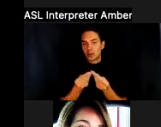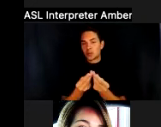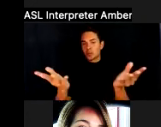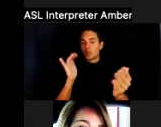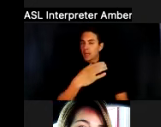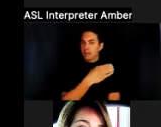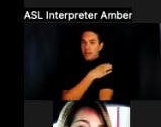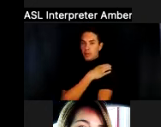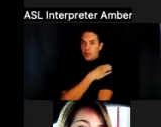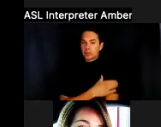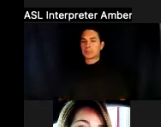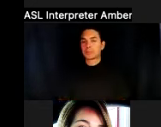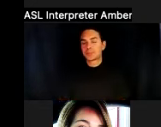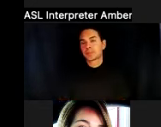power.